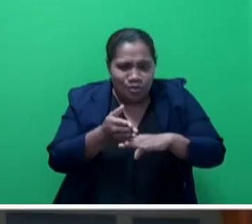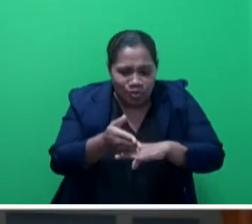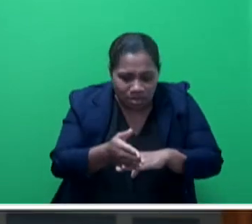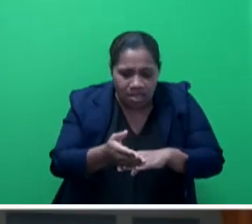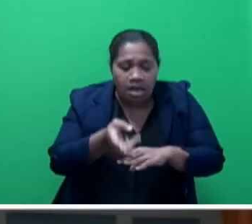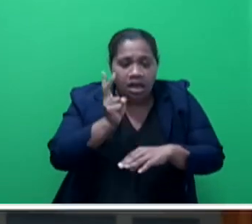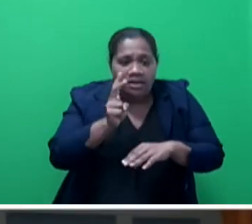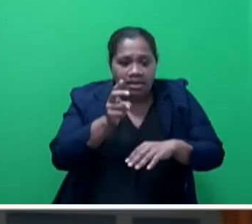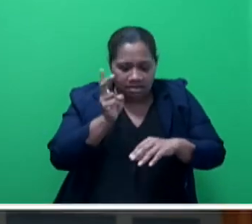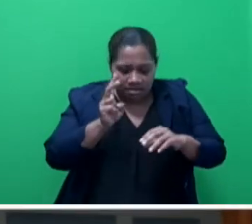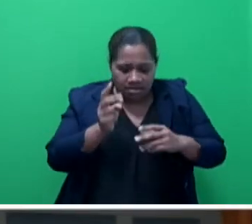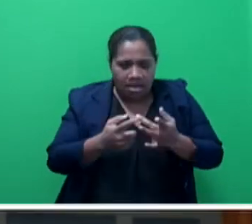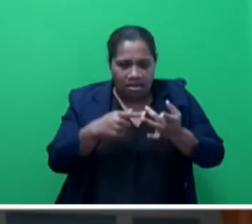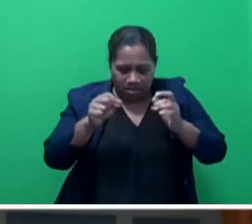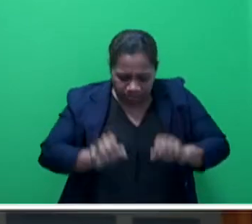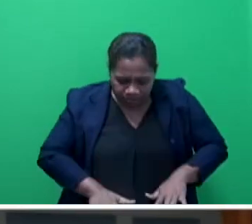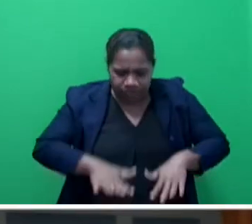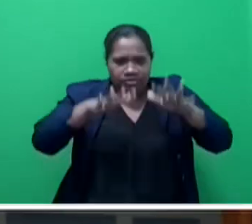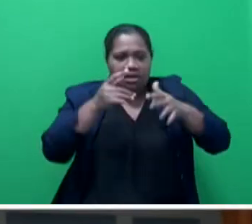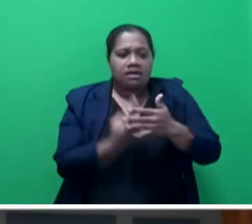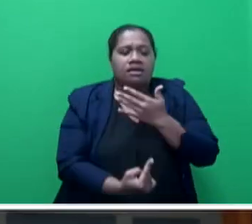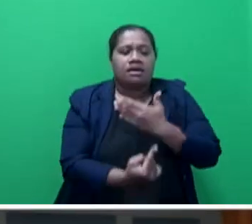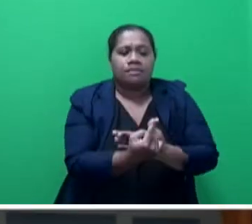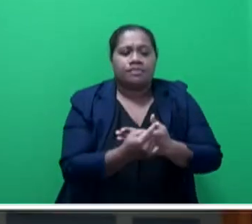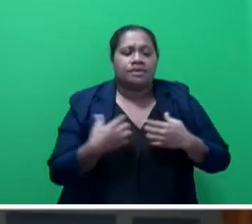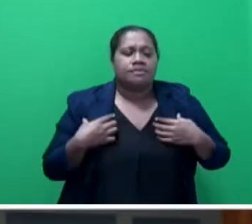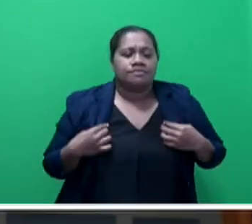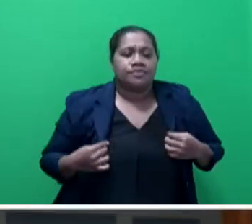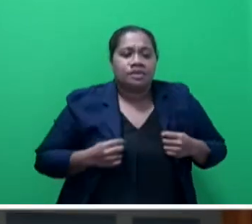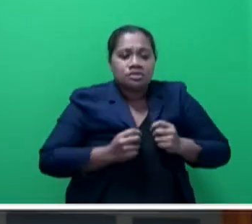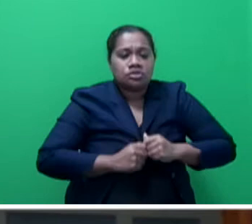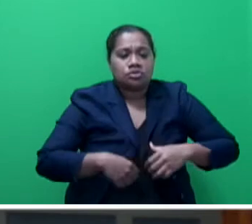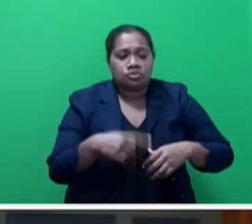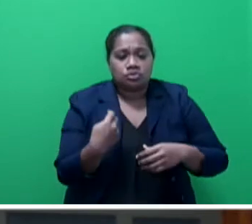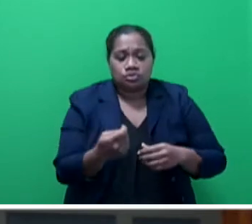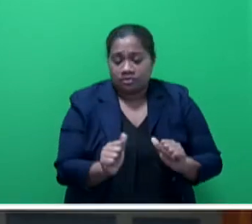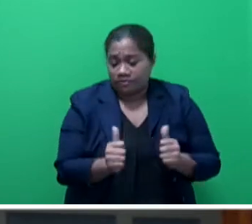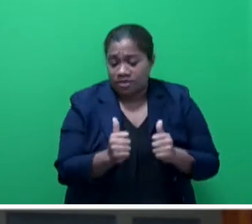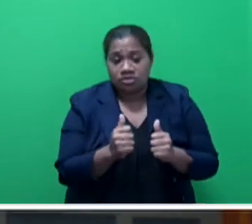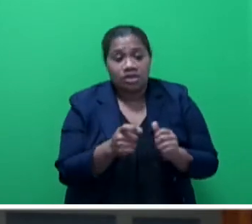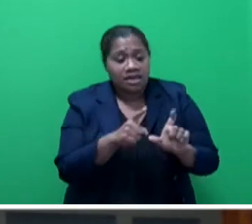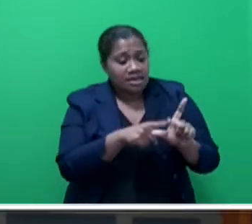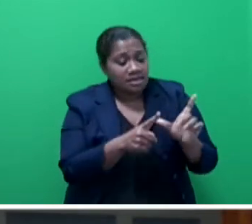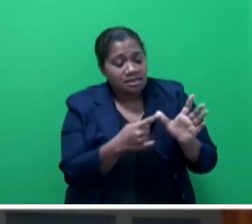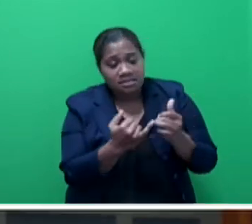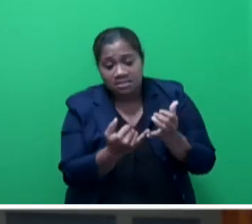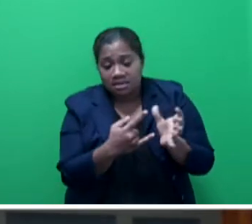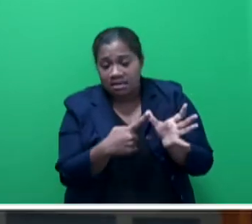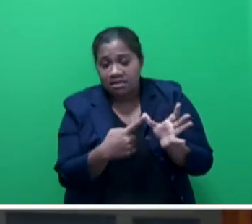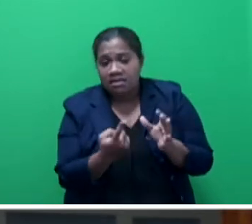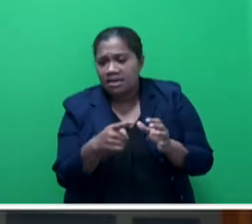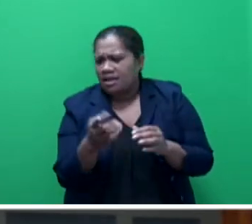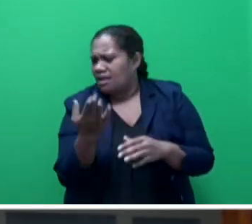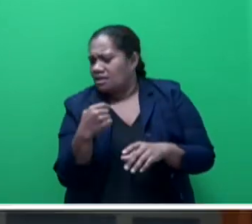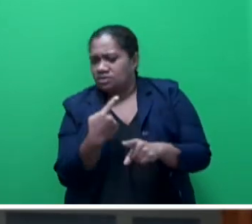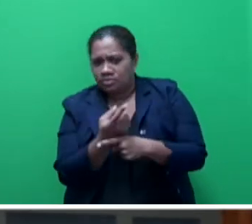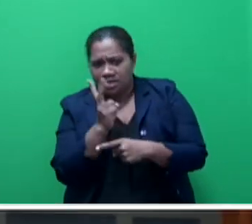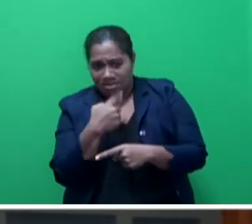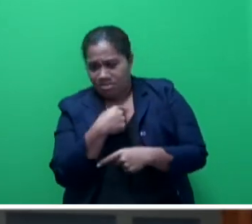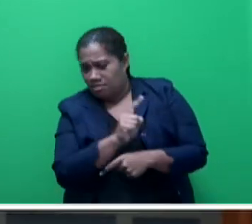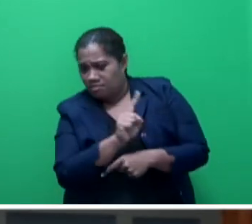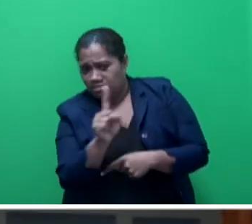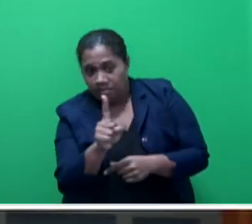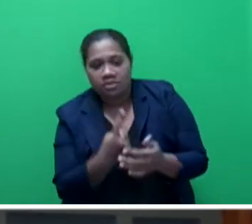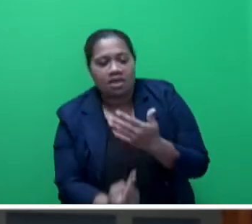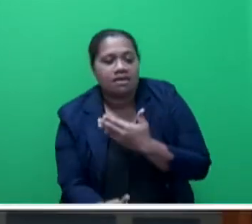seen this myself in Vunualevu soon after Yasa, and again last week when I was in Vunualevu. So at the moment,